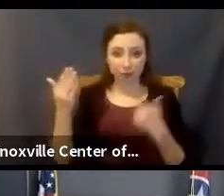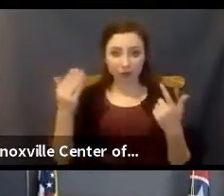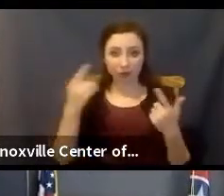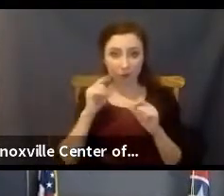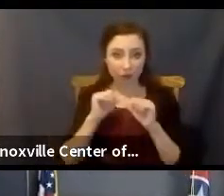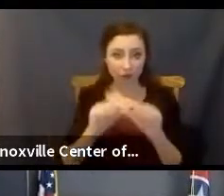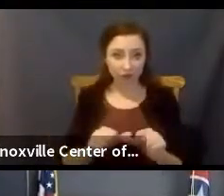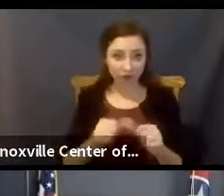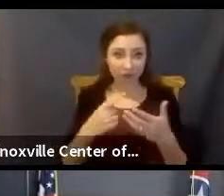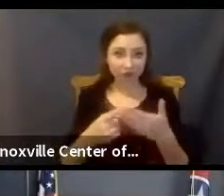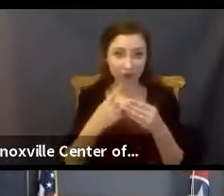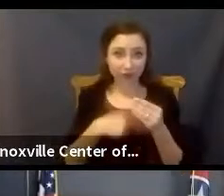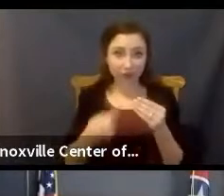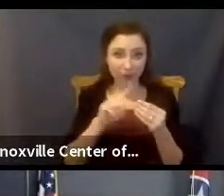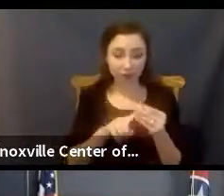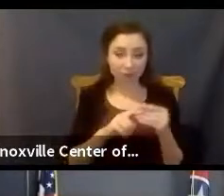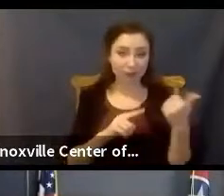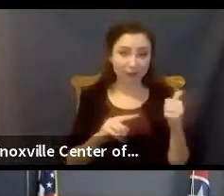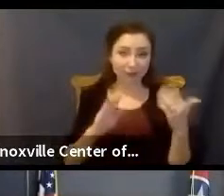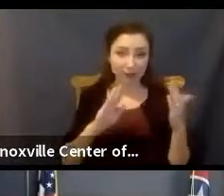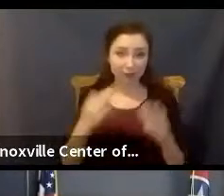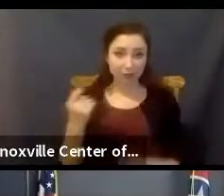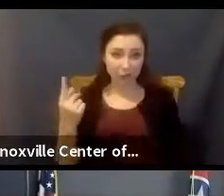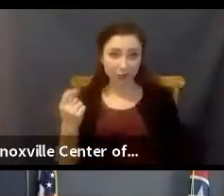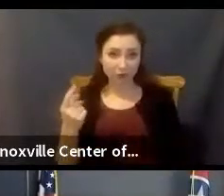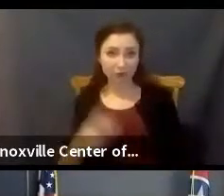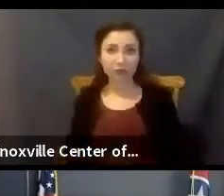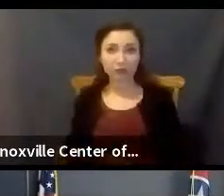other discussion on 10 versus 11?